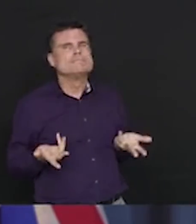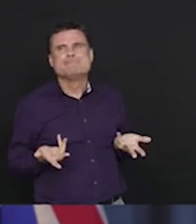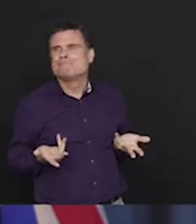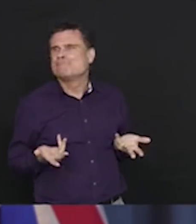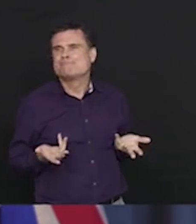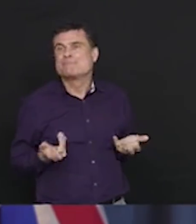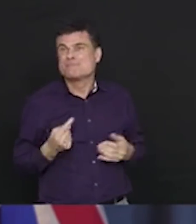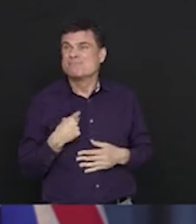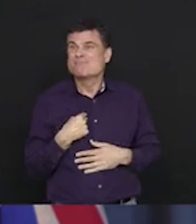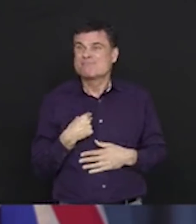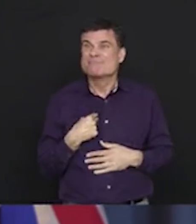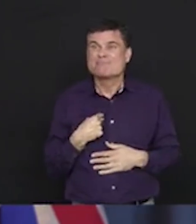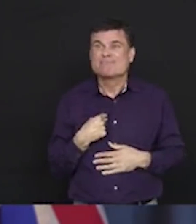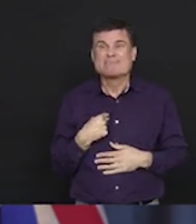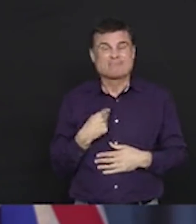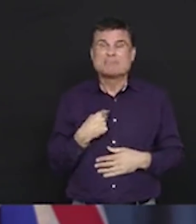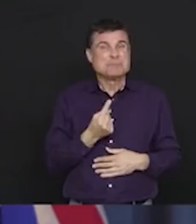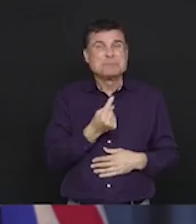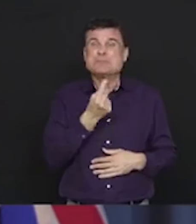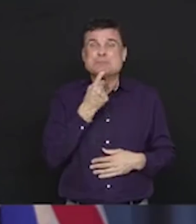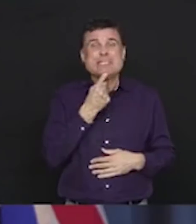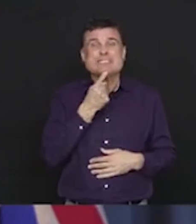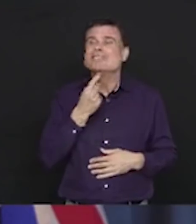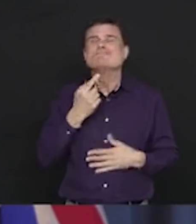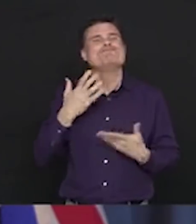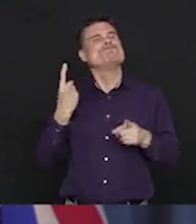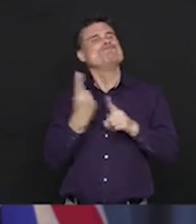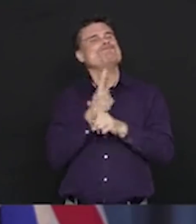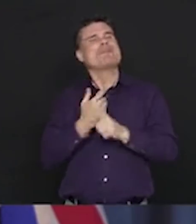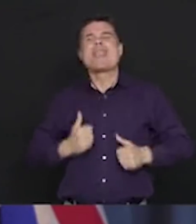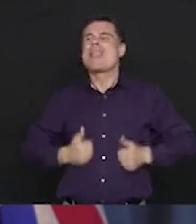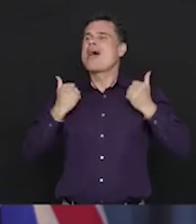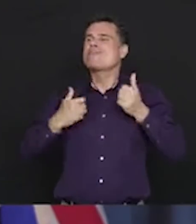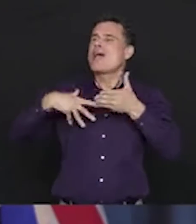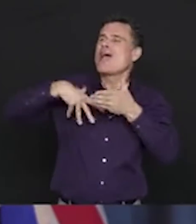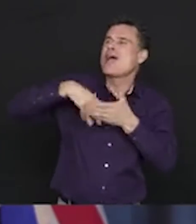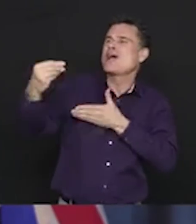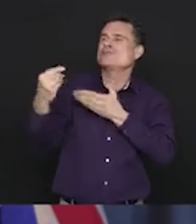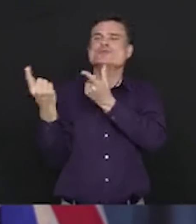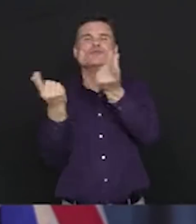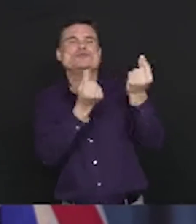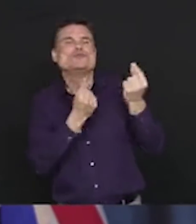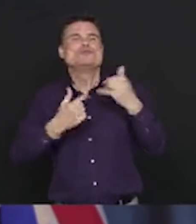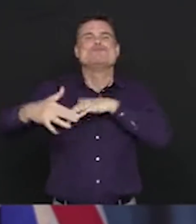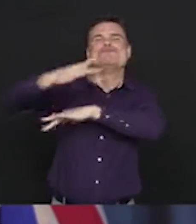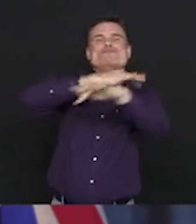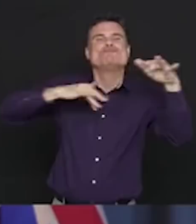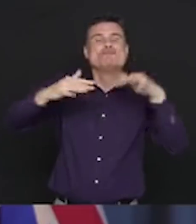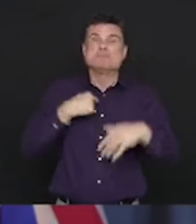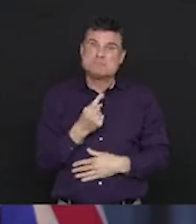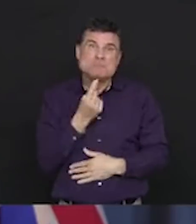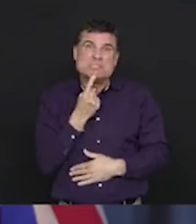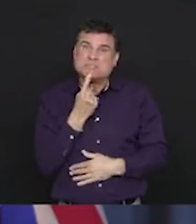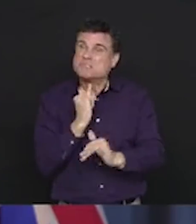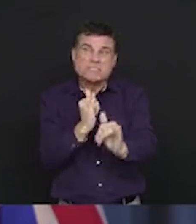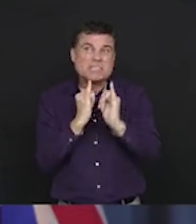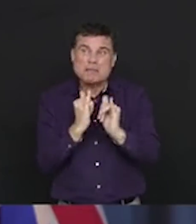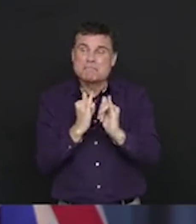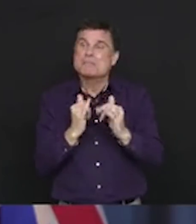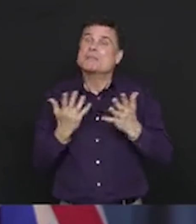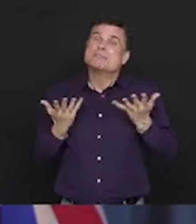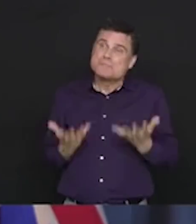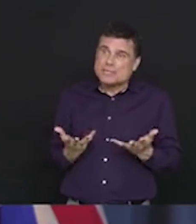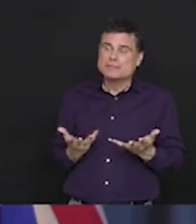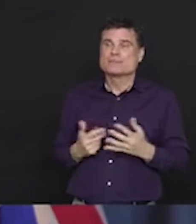summer. And then we need to start preparing ourselves for the potential of a second wave in the fall. In